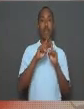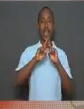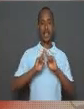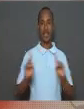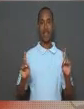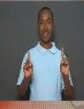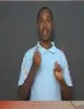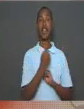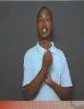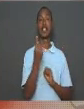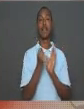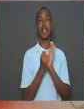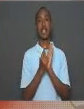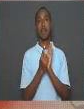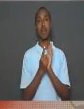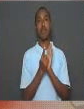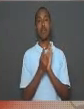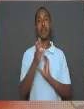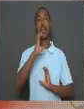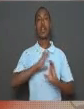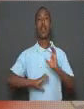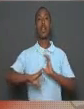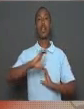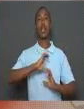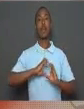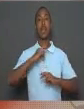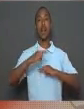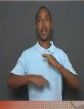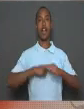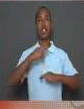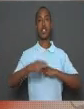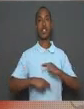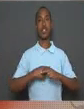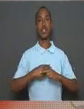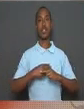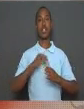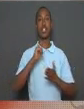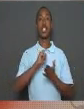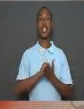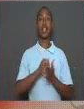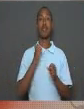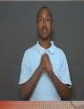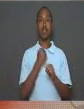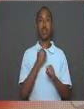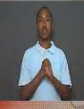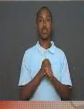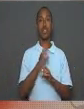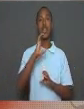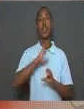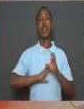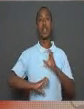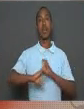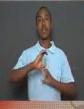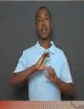identify some examples of chemical reactions that produce